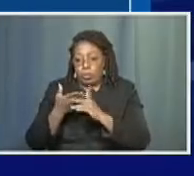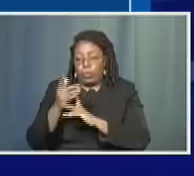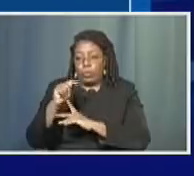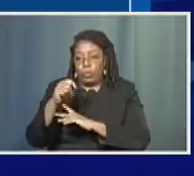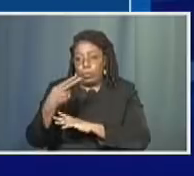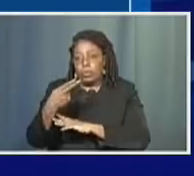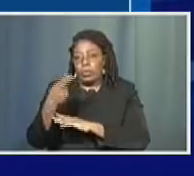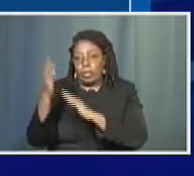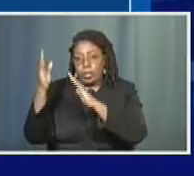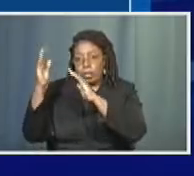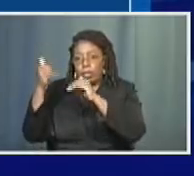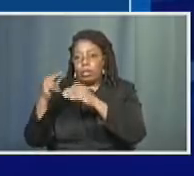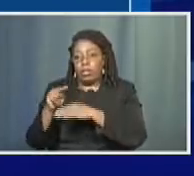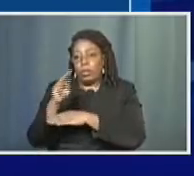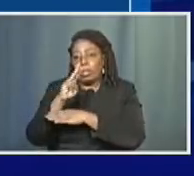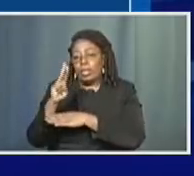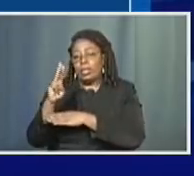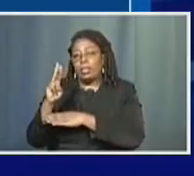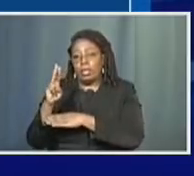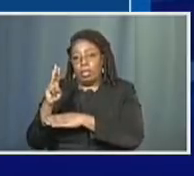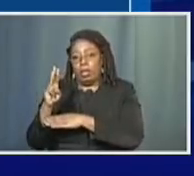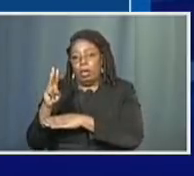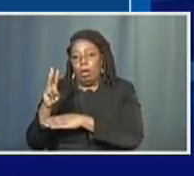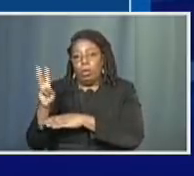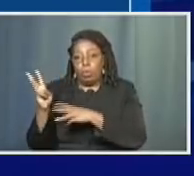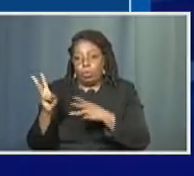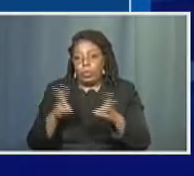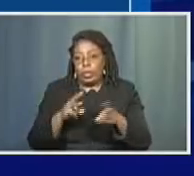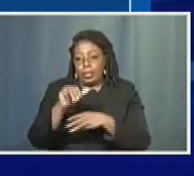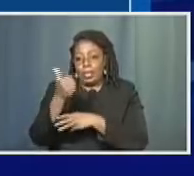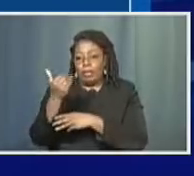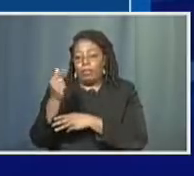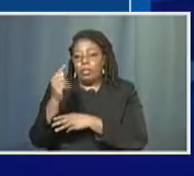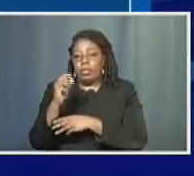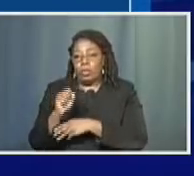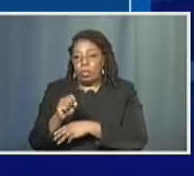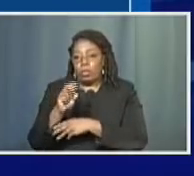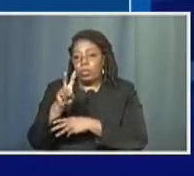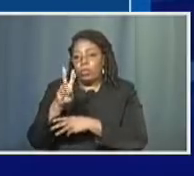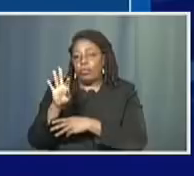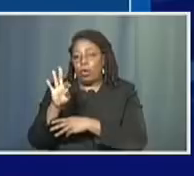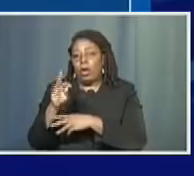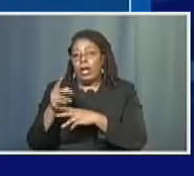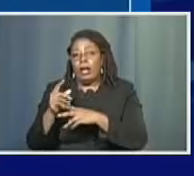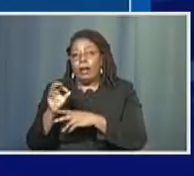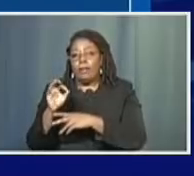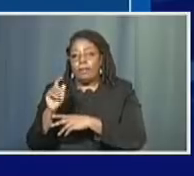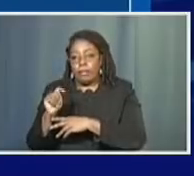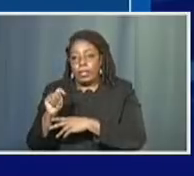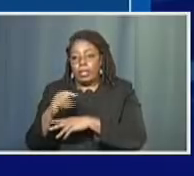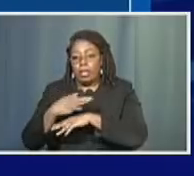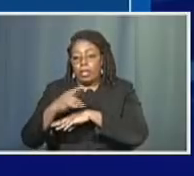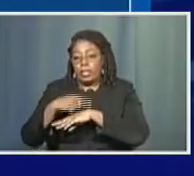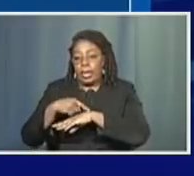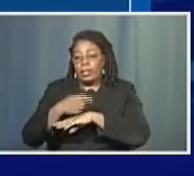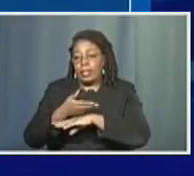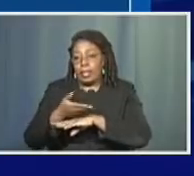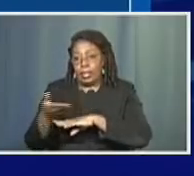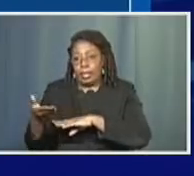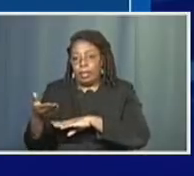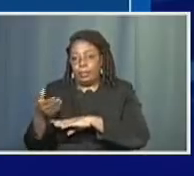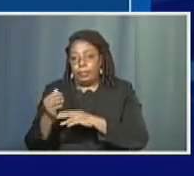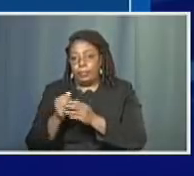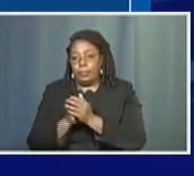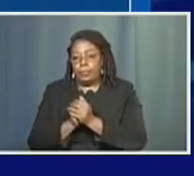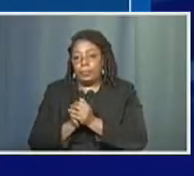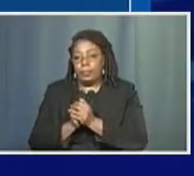Thursday, you can anticipate a northeasterly flow at 10 to 15 knots, and the wave height around 2 to 4 feet. Low tide will take place at 10:19 tonight. Another low tide